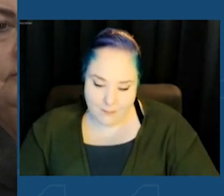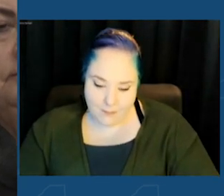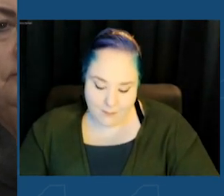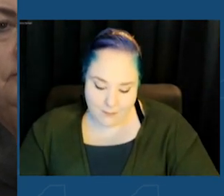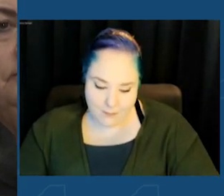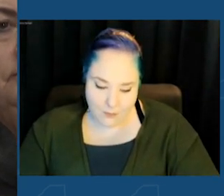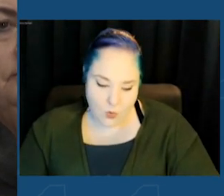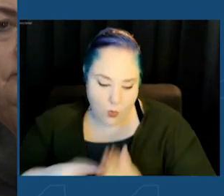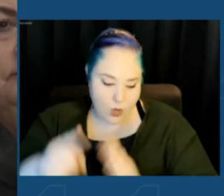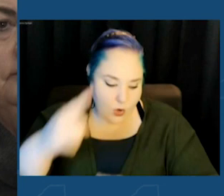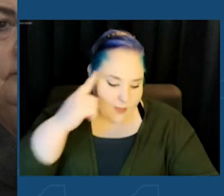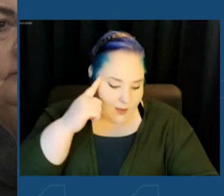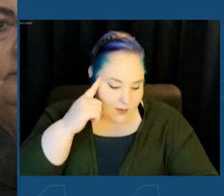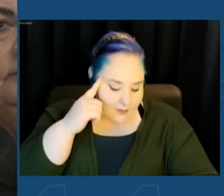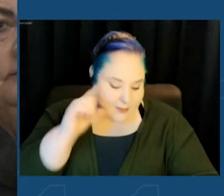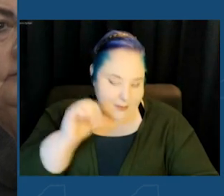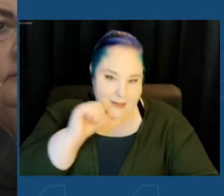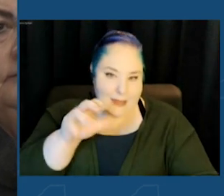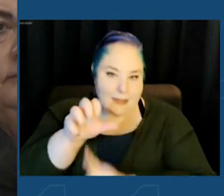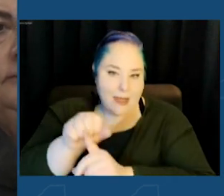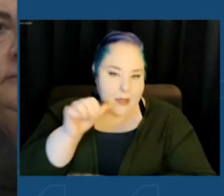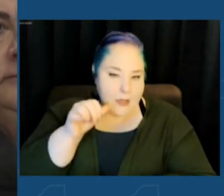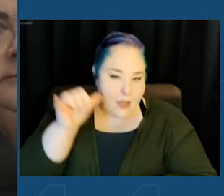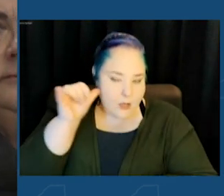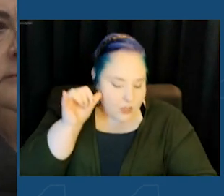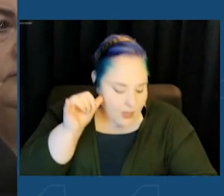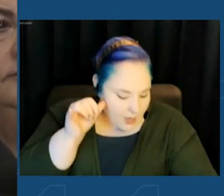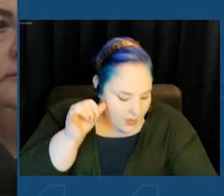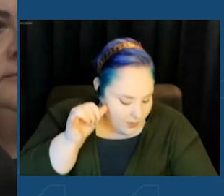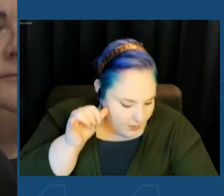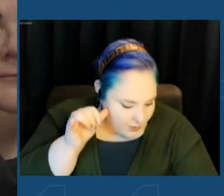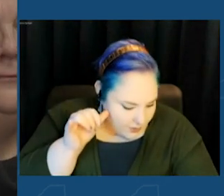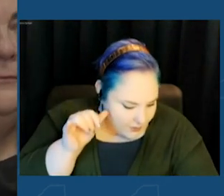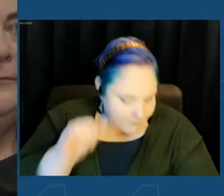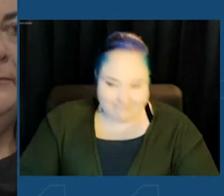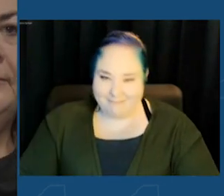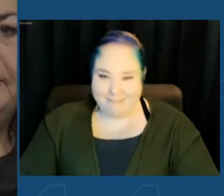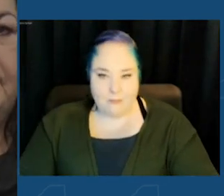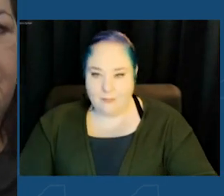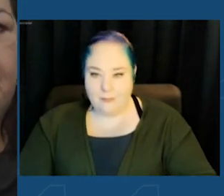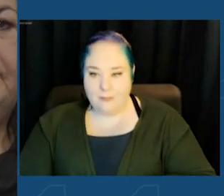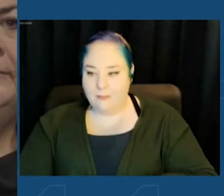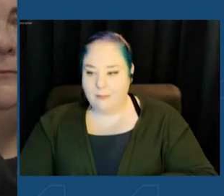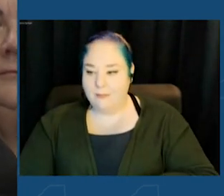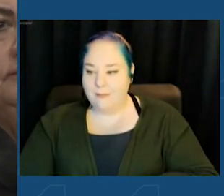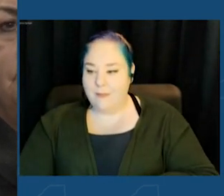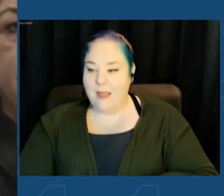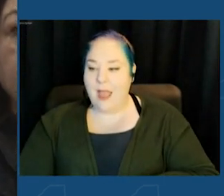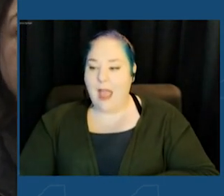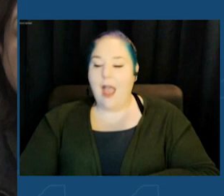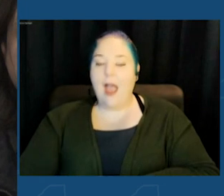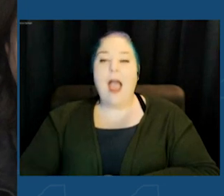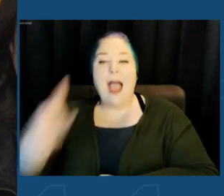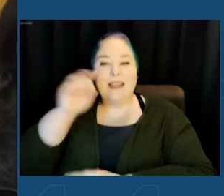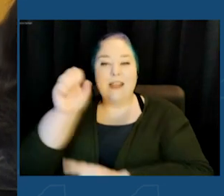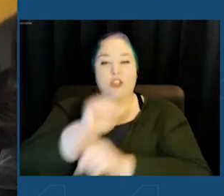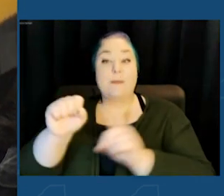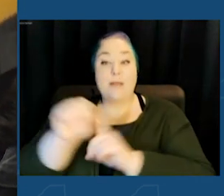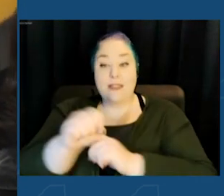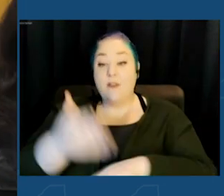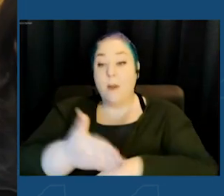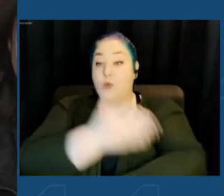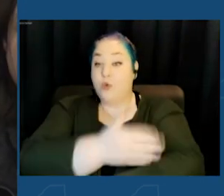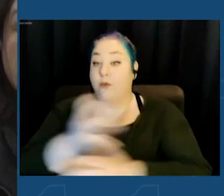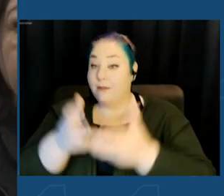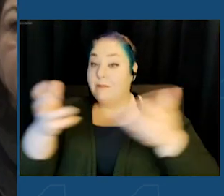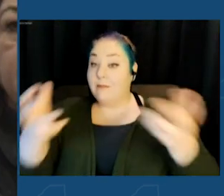they didn't attack that yesterday when they were voting and I think that circumstances have improved dramatically since the time